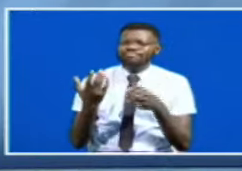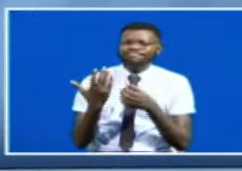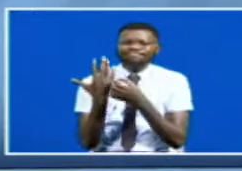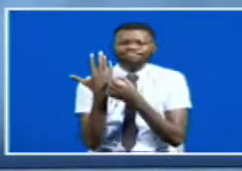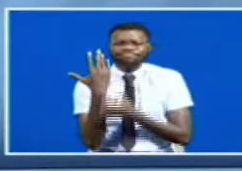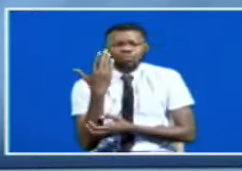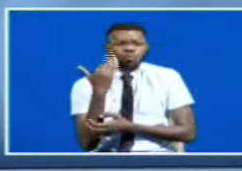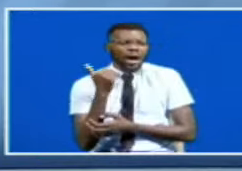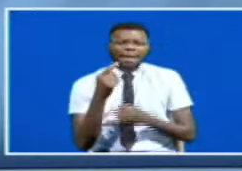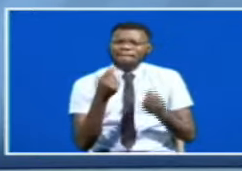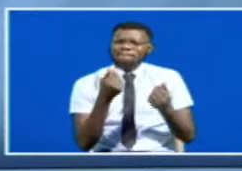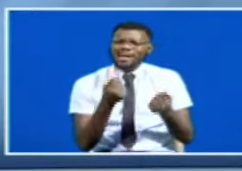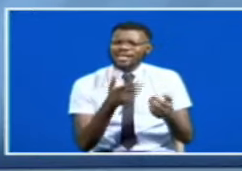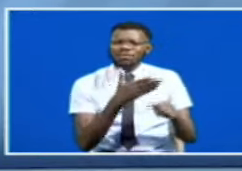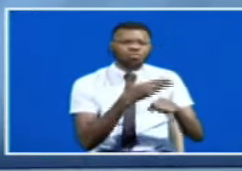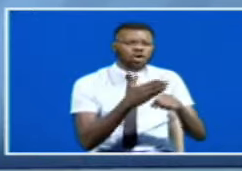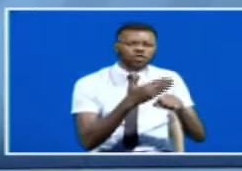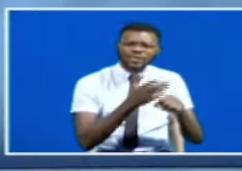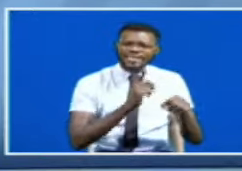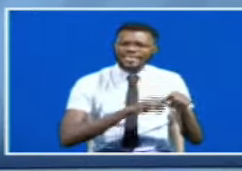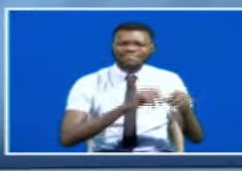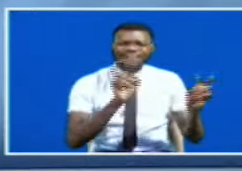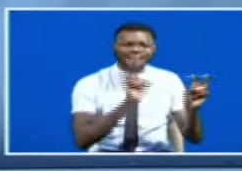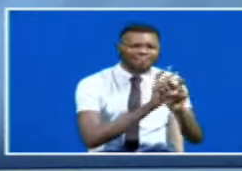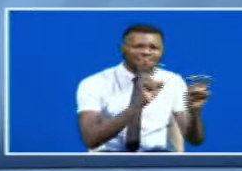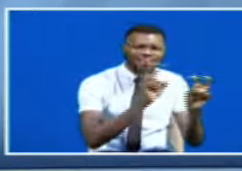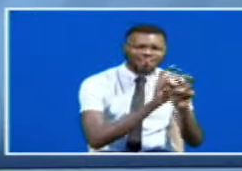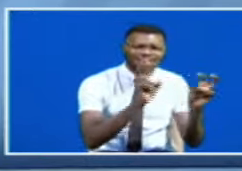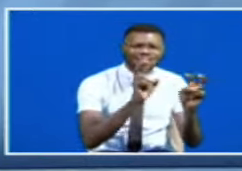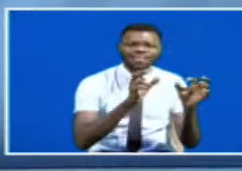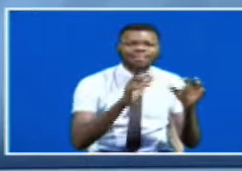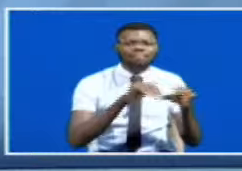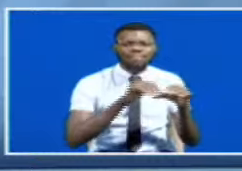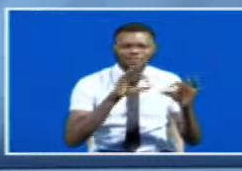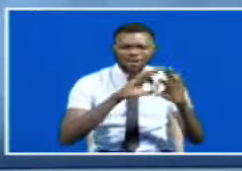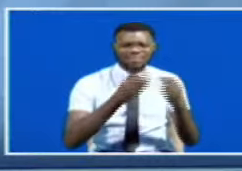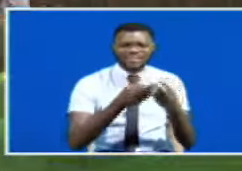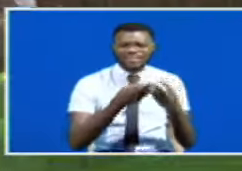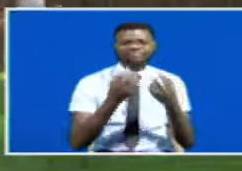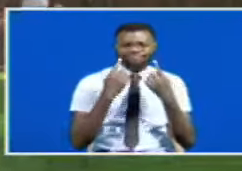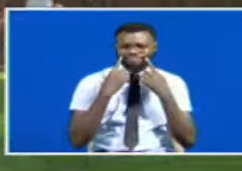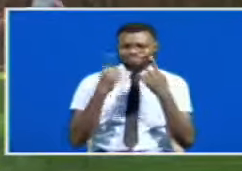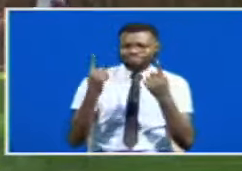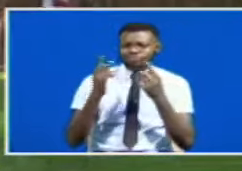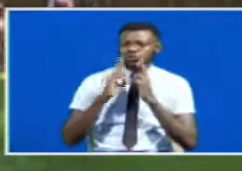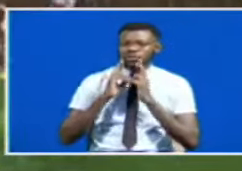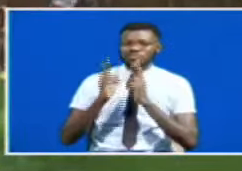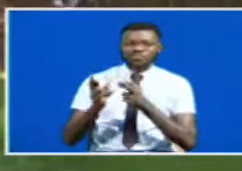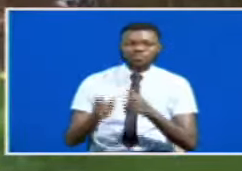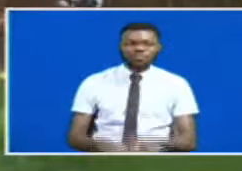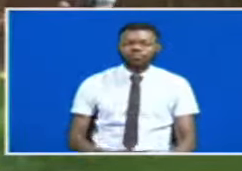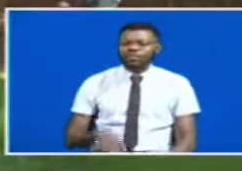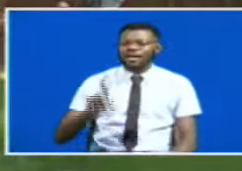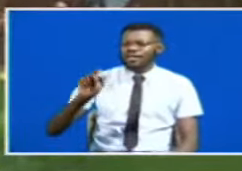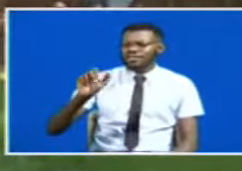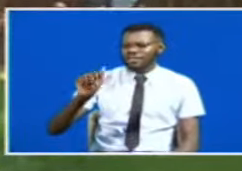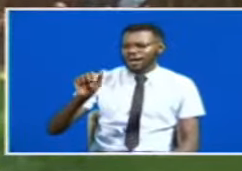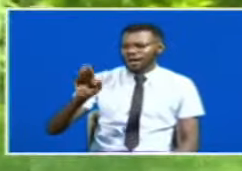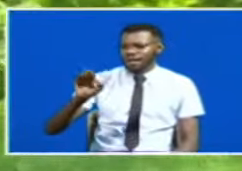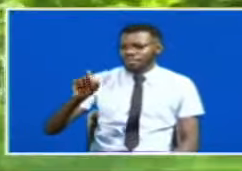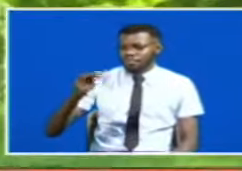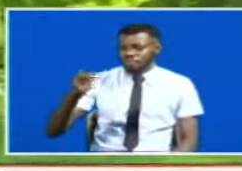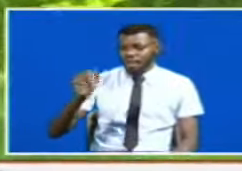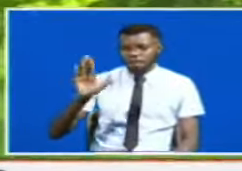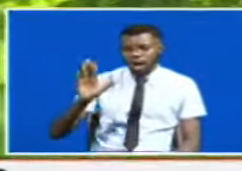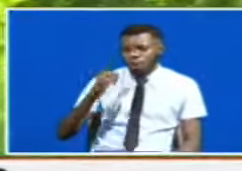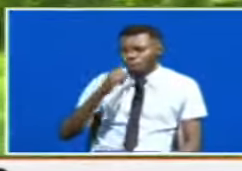uncertainty continues to hang on their heads. Alan Ochande with that report. We get to Tabitha Muhangu's home in